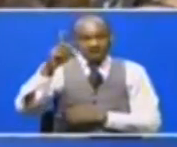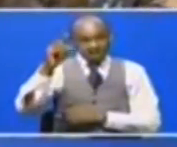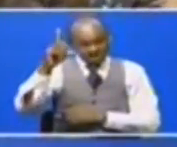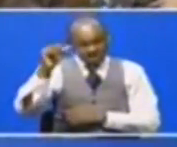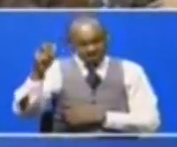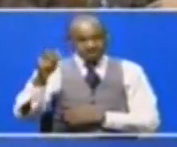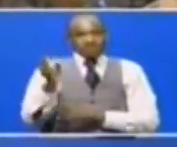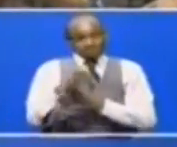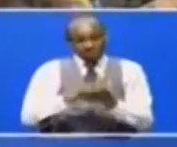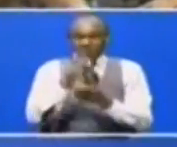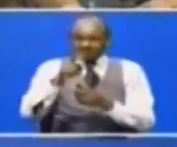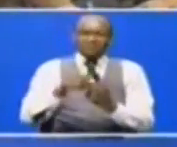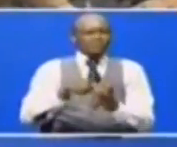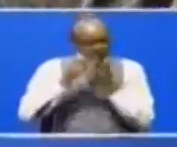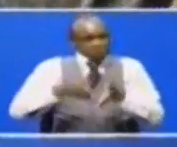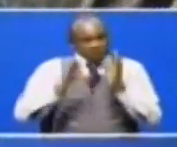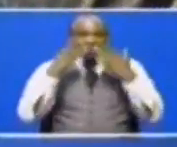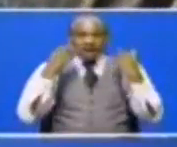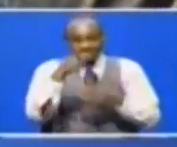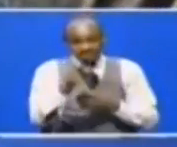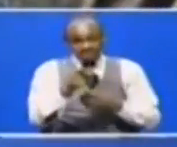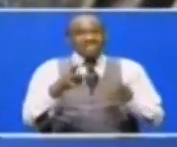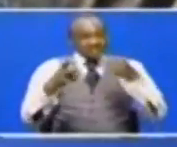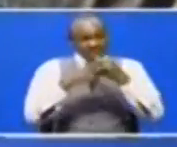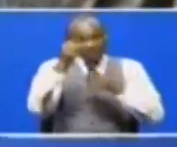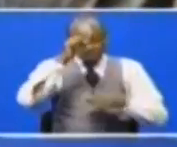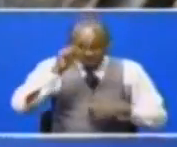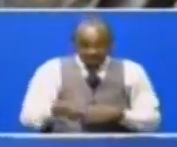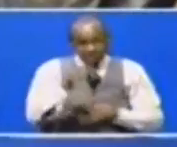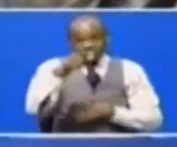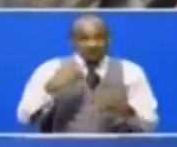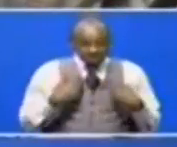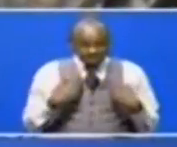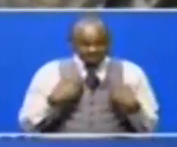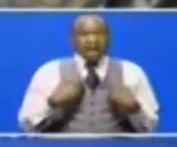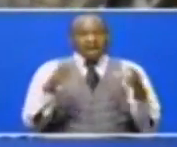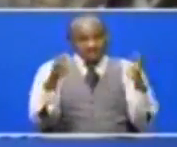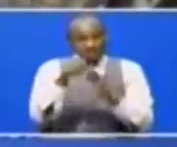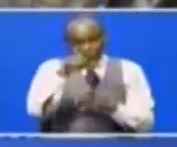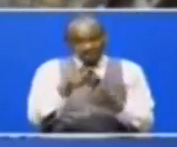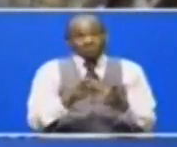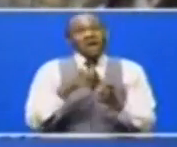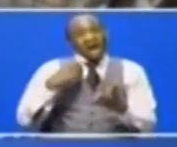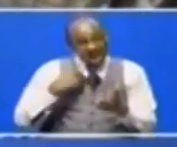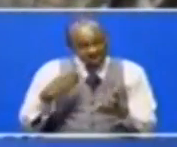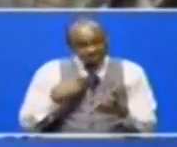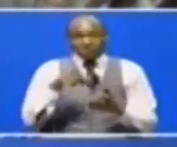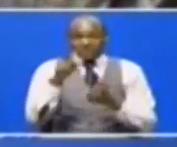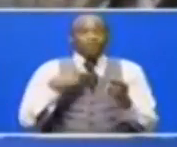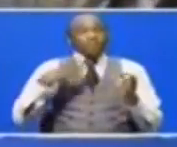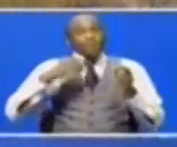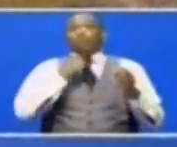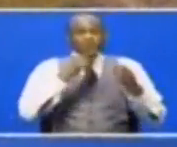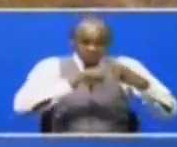a specialist in catfish farming, and with 75,000 shillings, the company has an elaborate package for